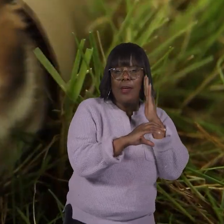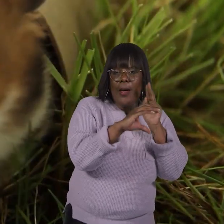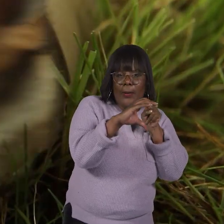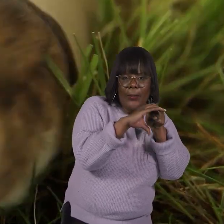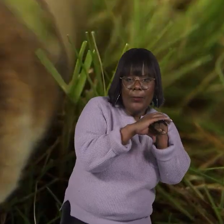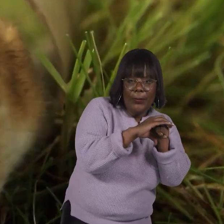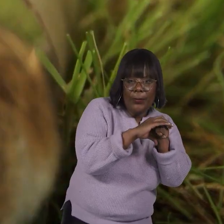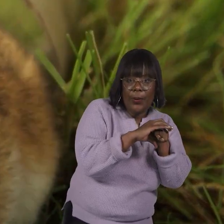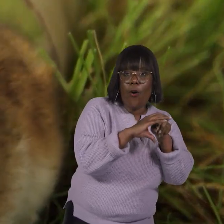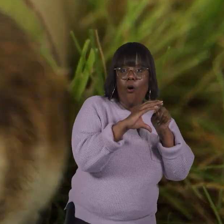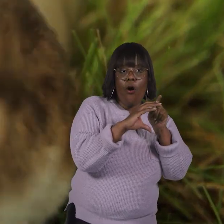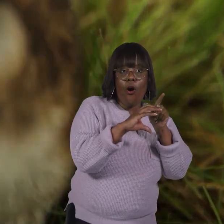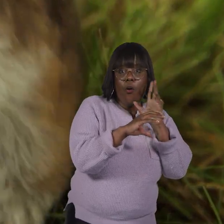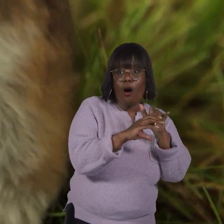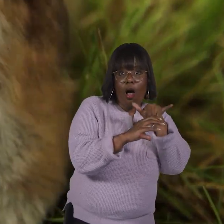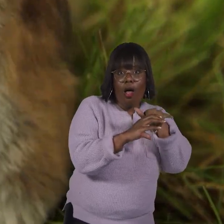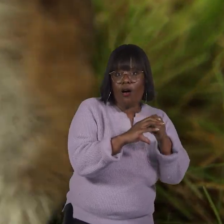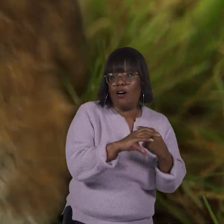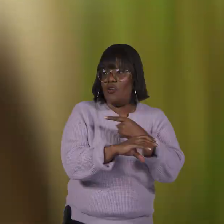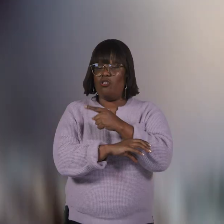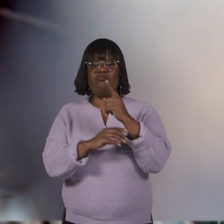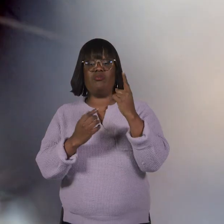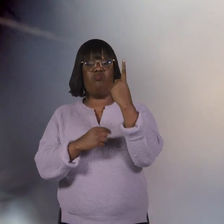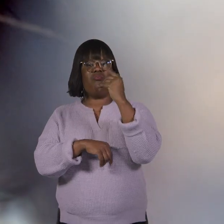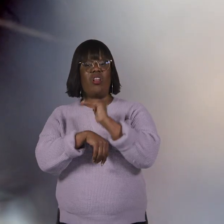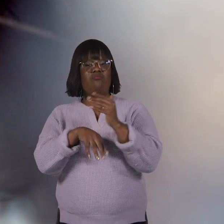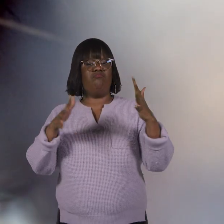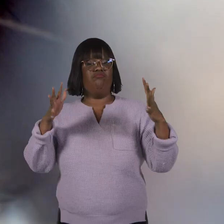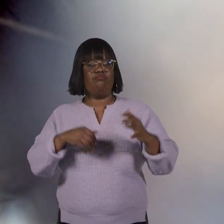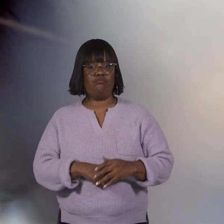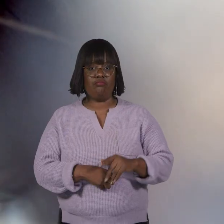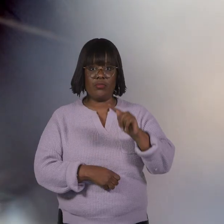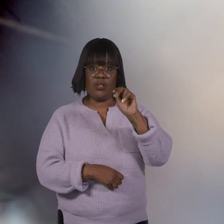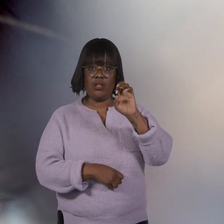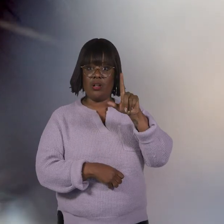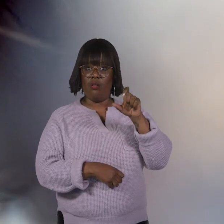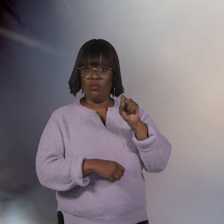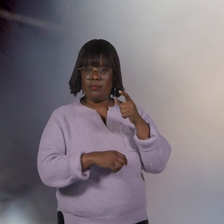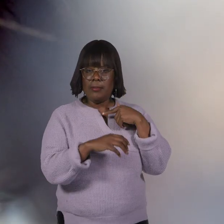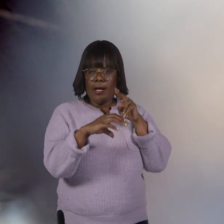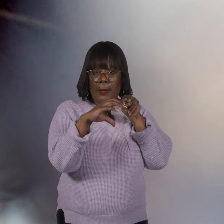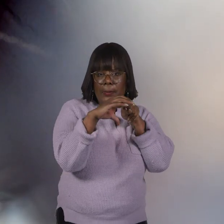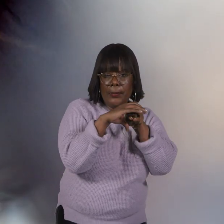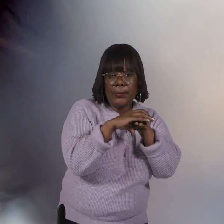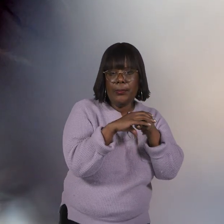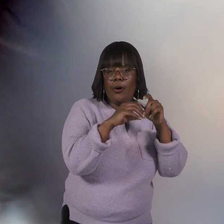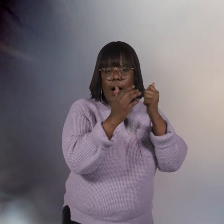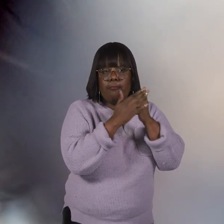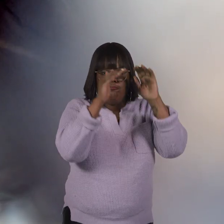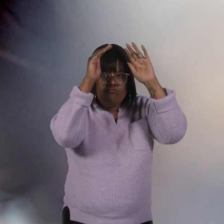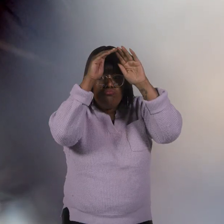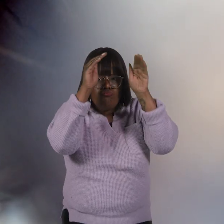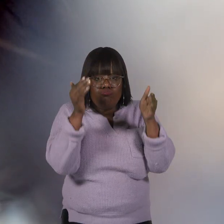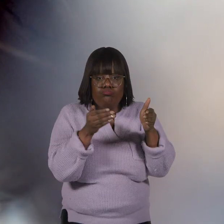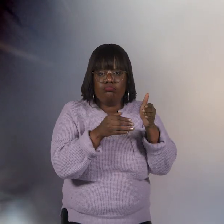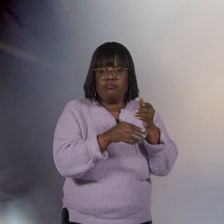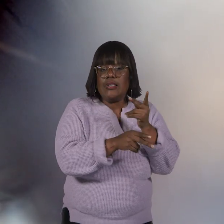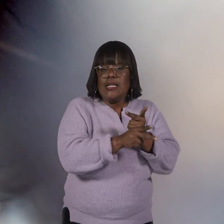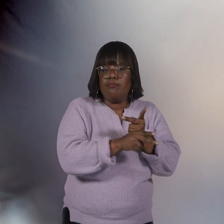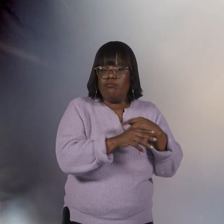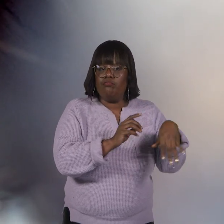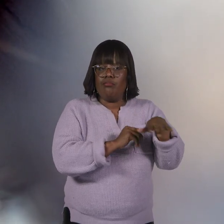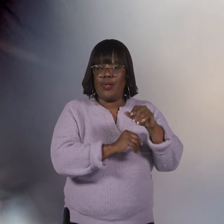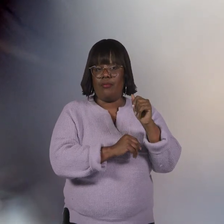bedding or substrate in just one night these tunnels provide them with shelter and protection and mimic their natural